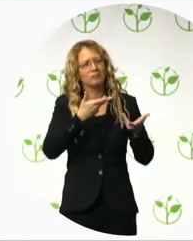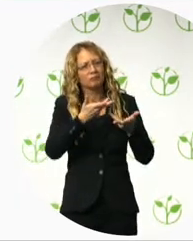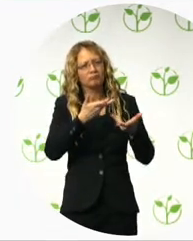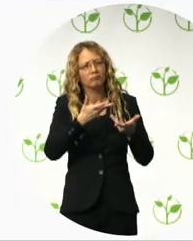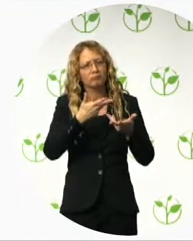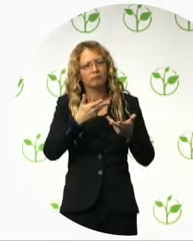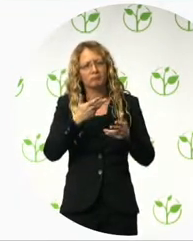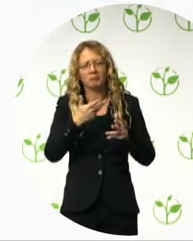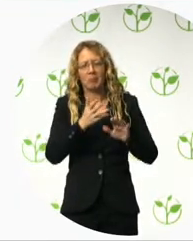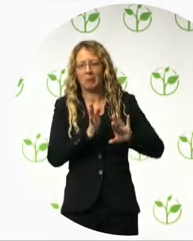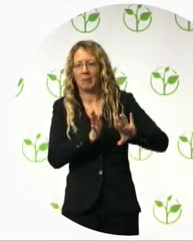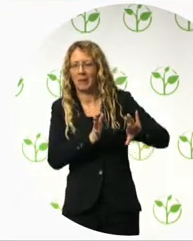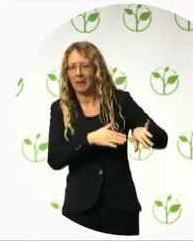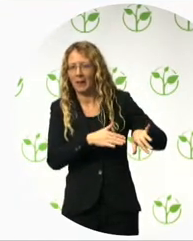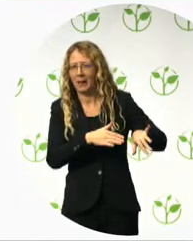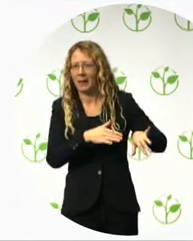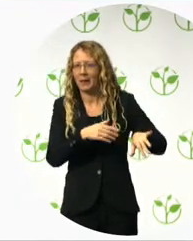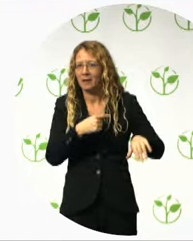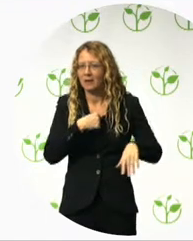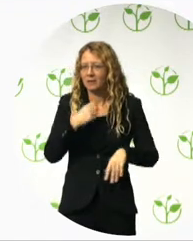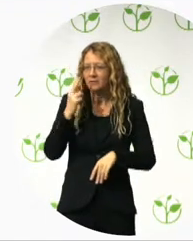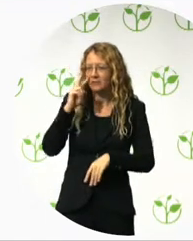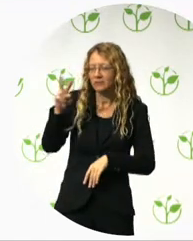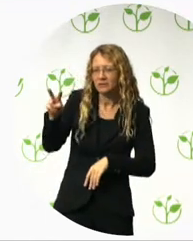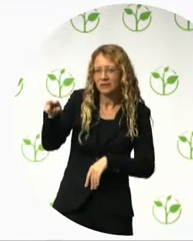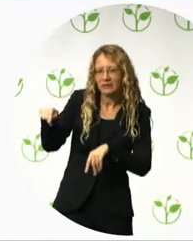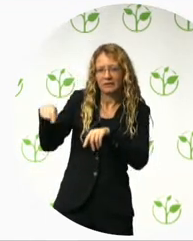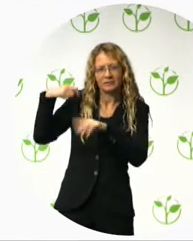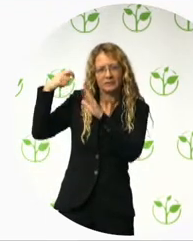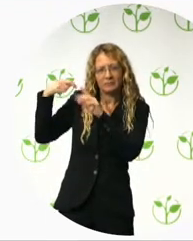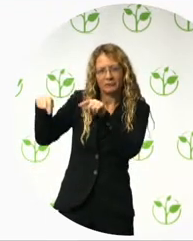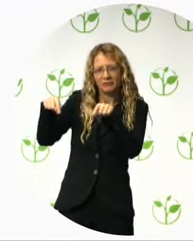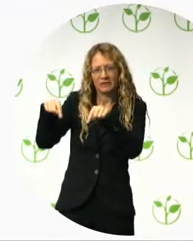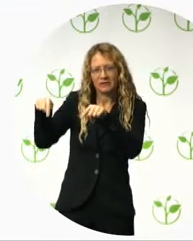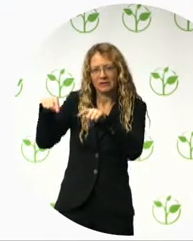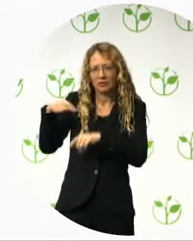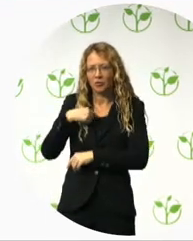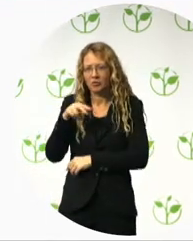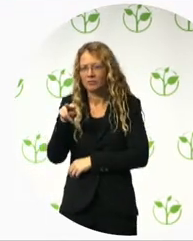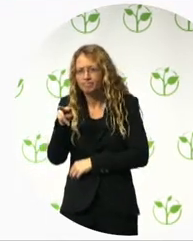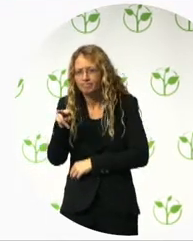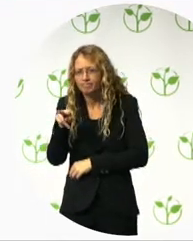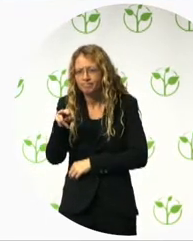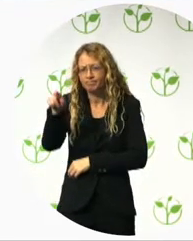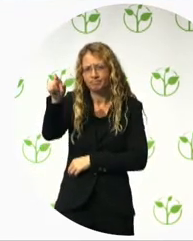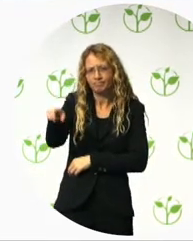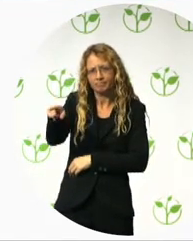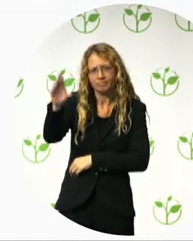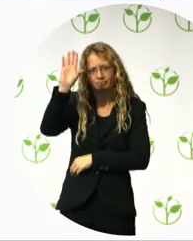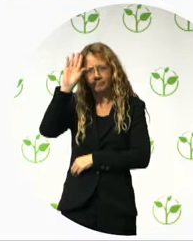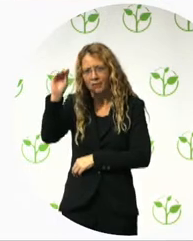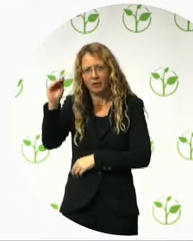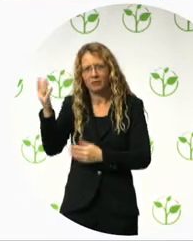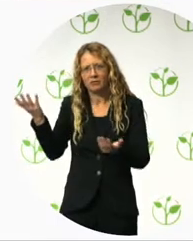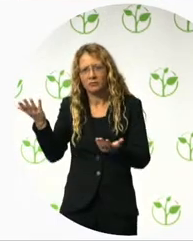Gabriele. He had a car accident in Rome, and he wasn't able to call a tow truck or an ambulance because he's deaf and the